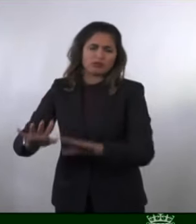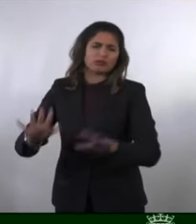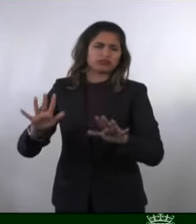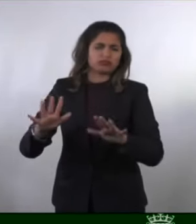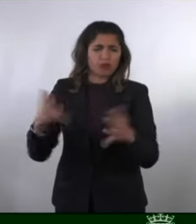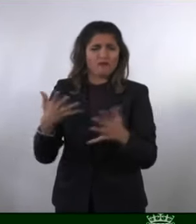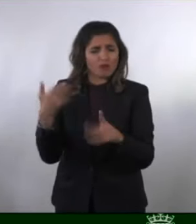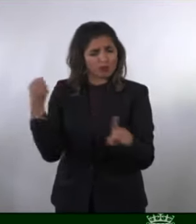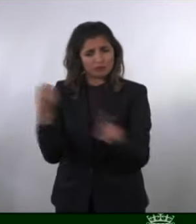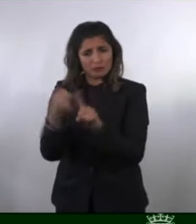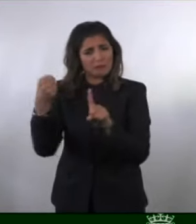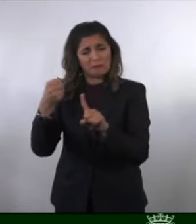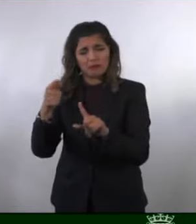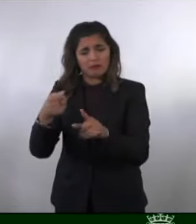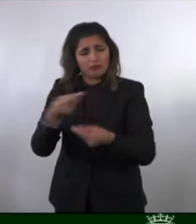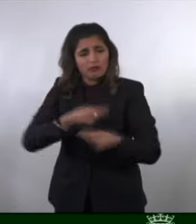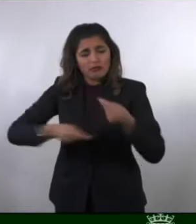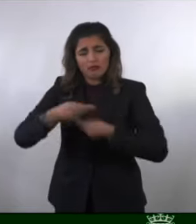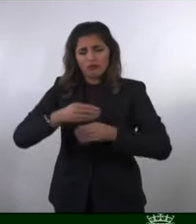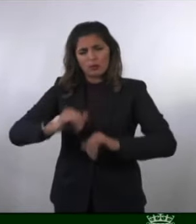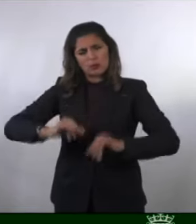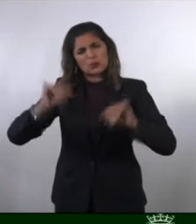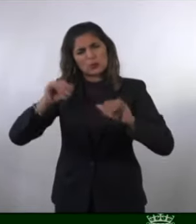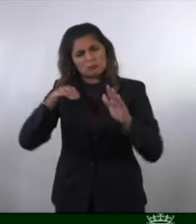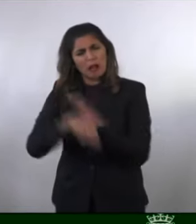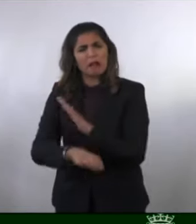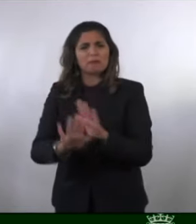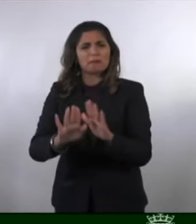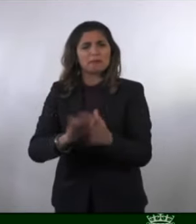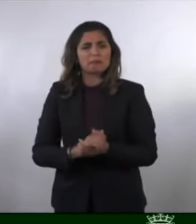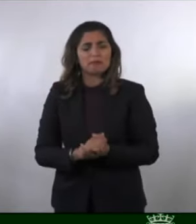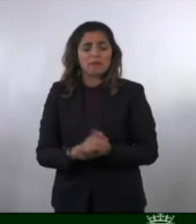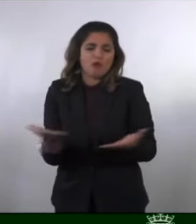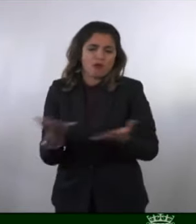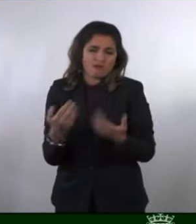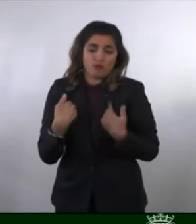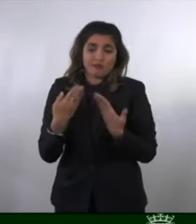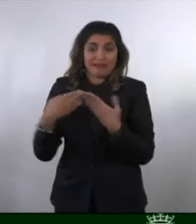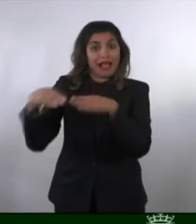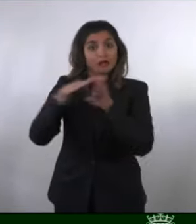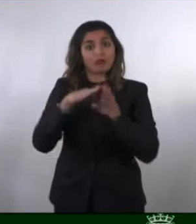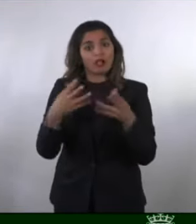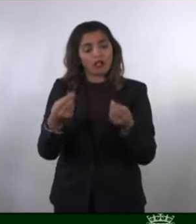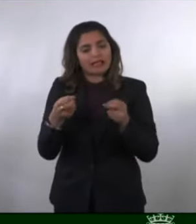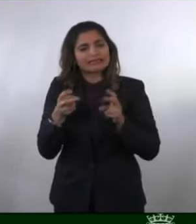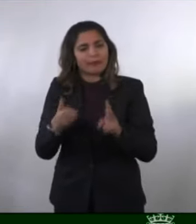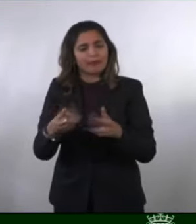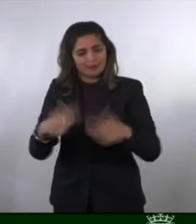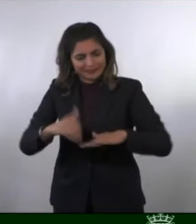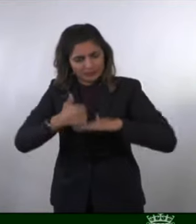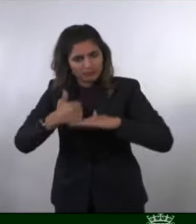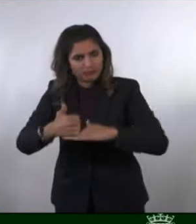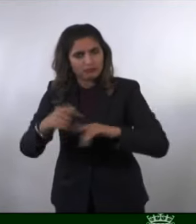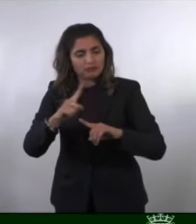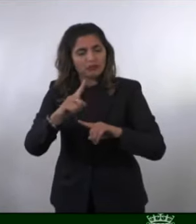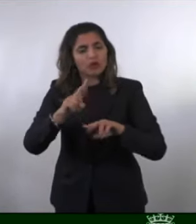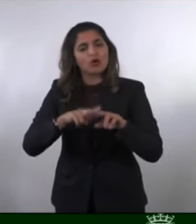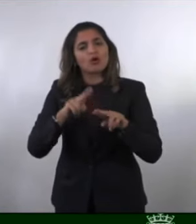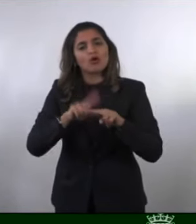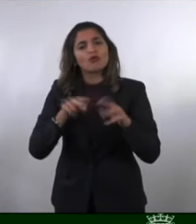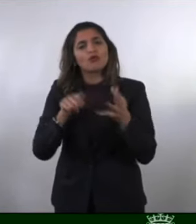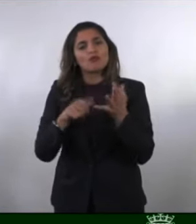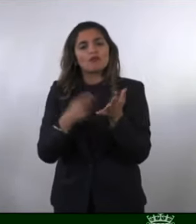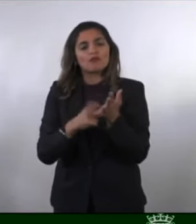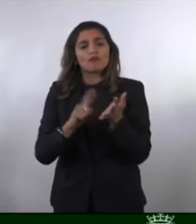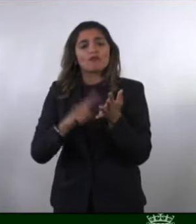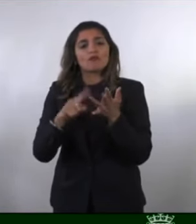Of course, there are the schemes available nationally, including, of course, furlough and the support